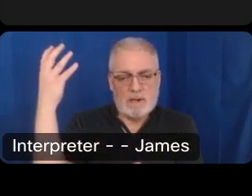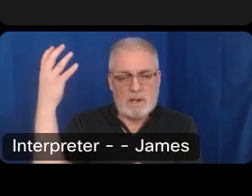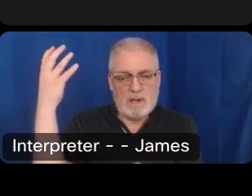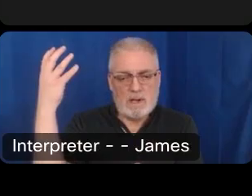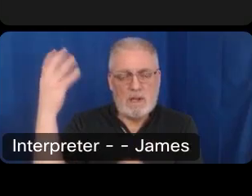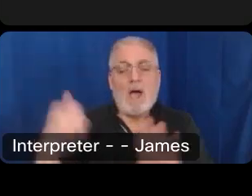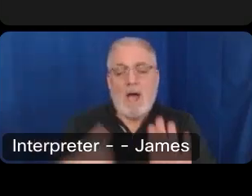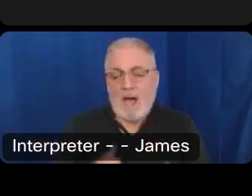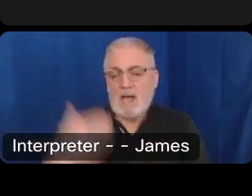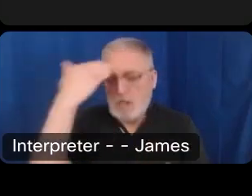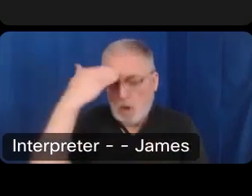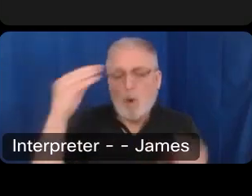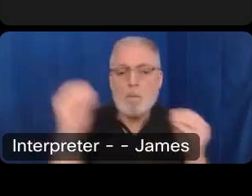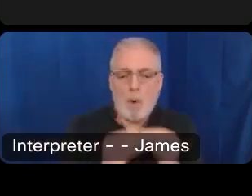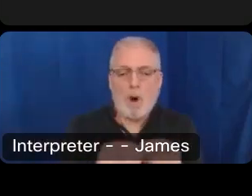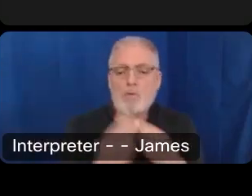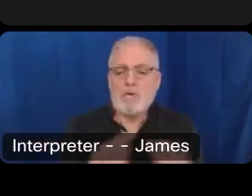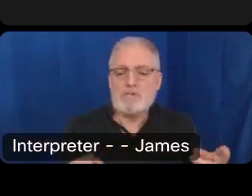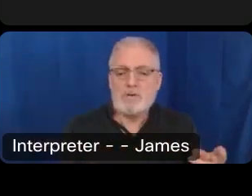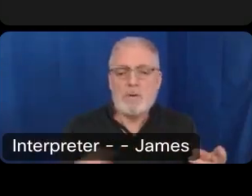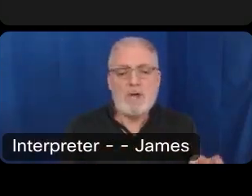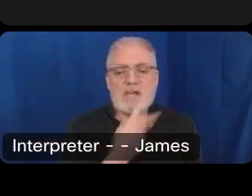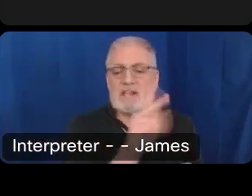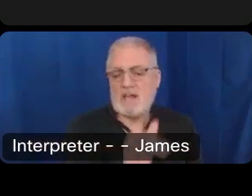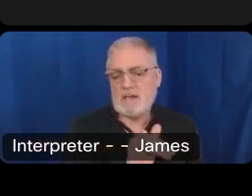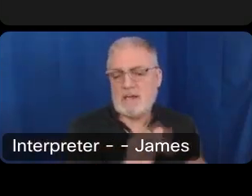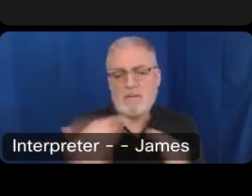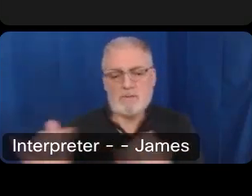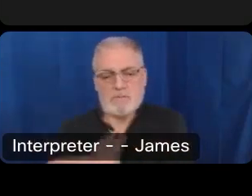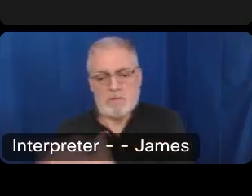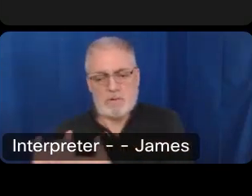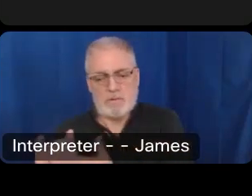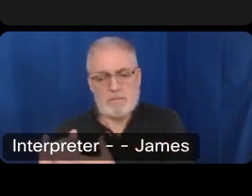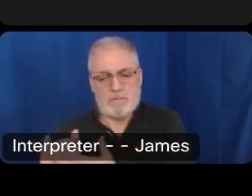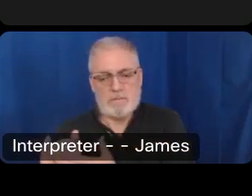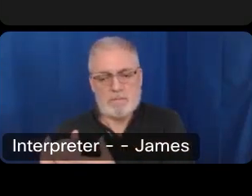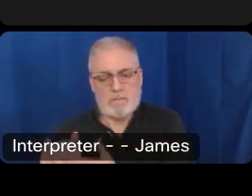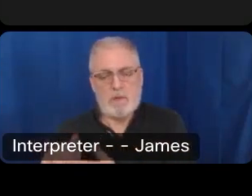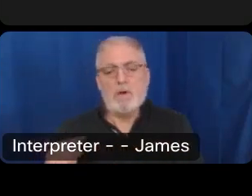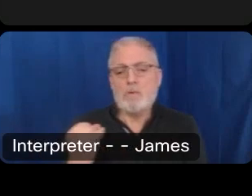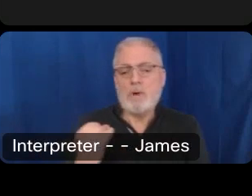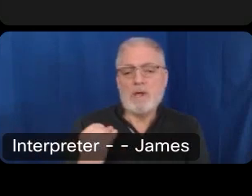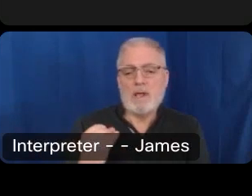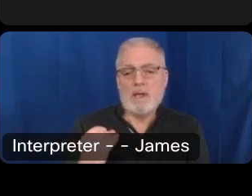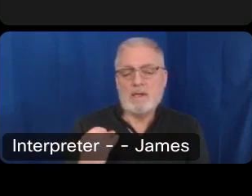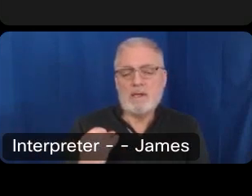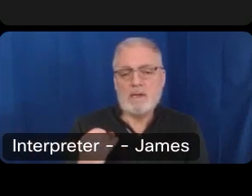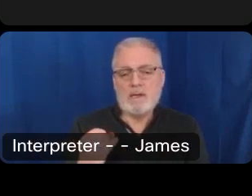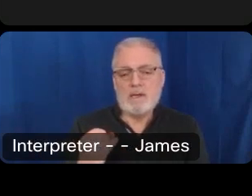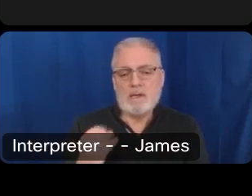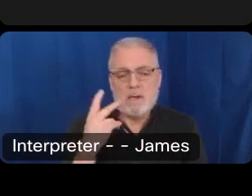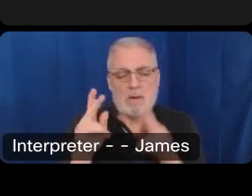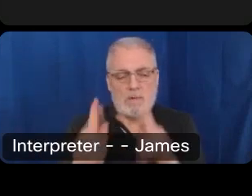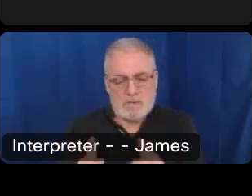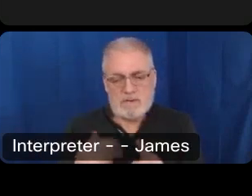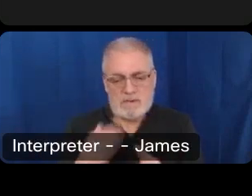York around this. So when I'm working with somebody who's going through a crisis situation, and I can say, hey, by the way,